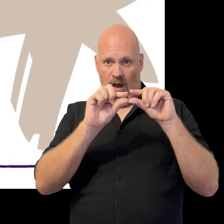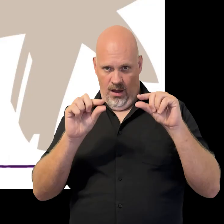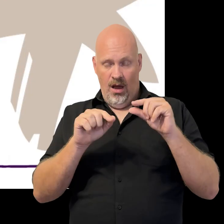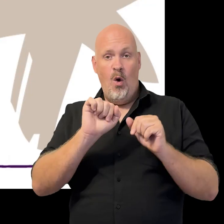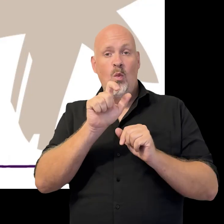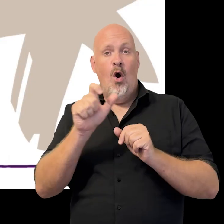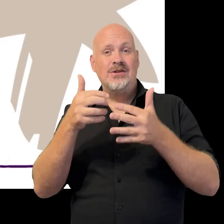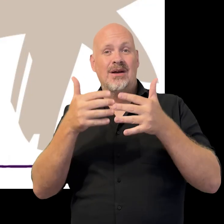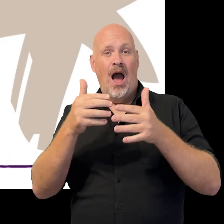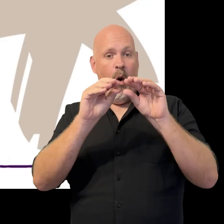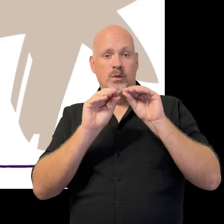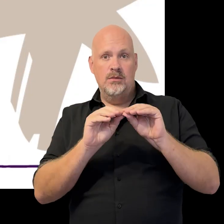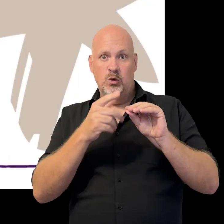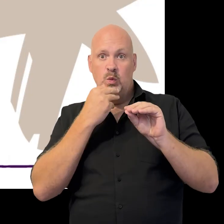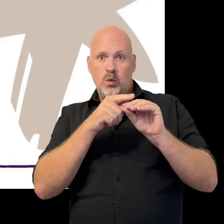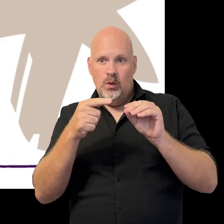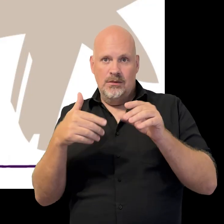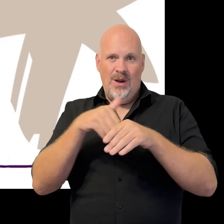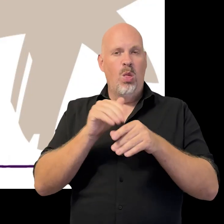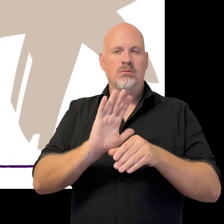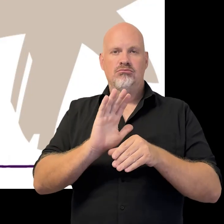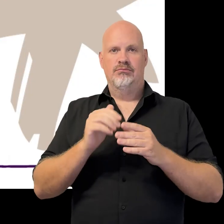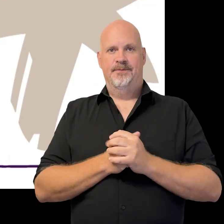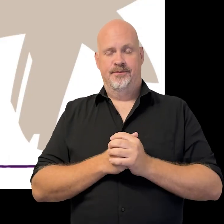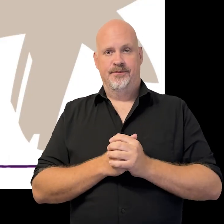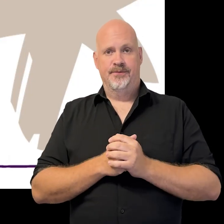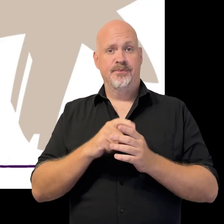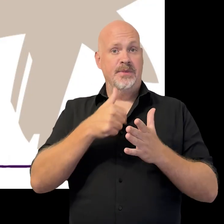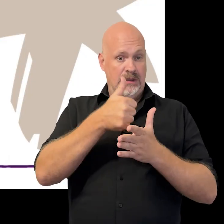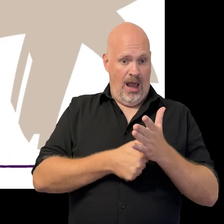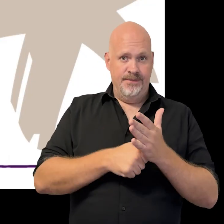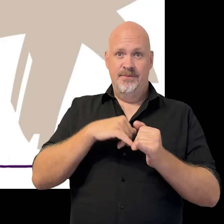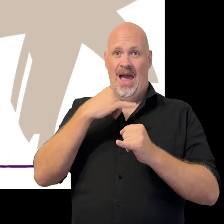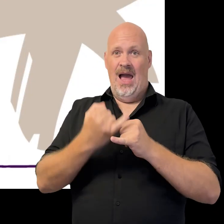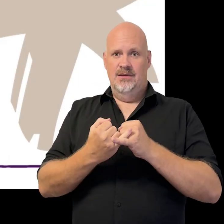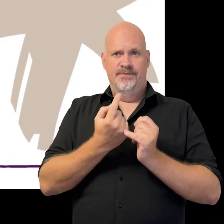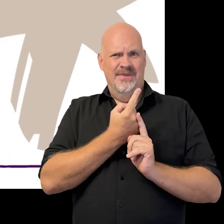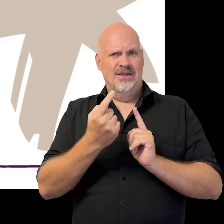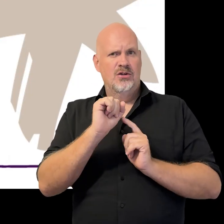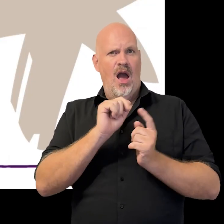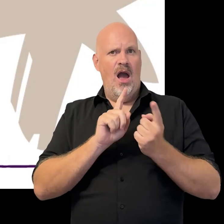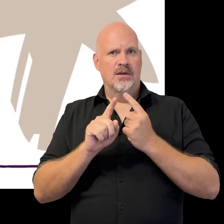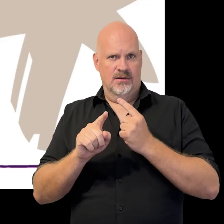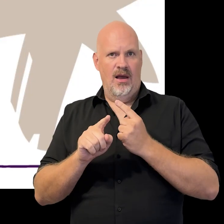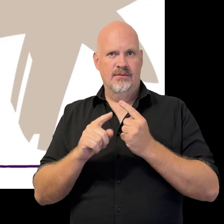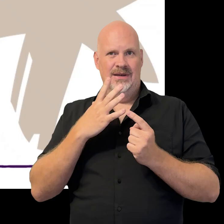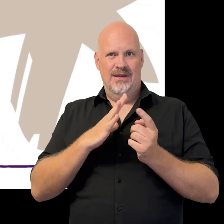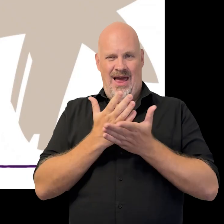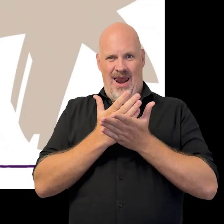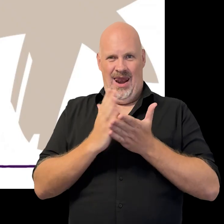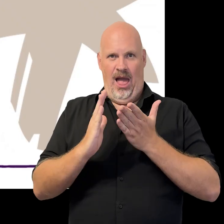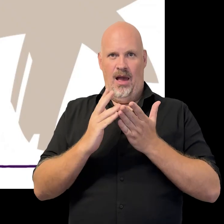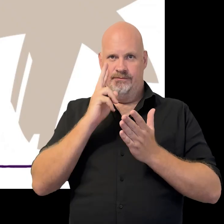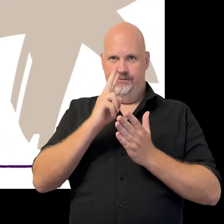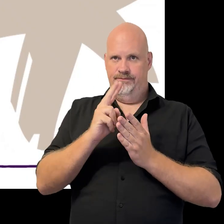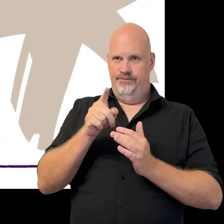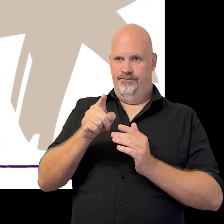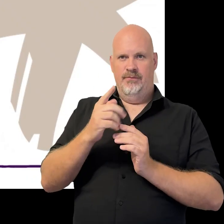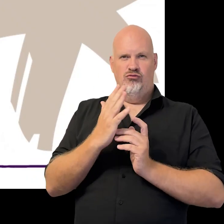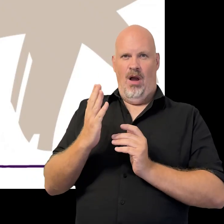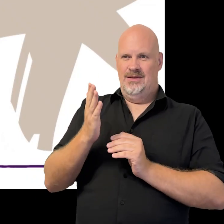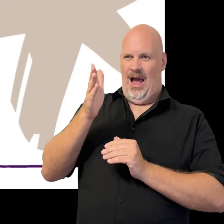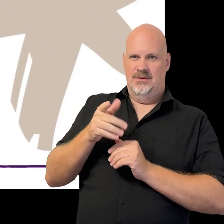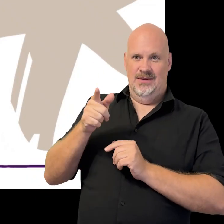business context in which you want to influence those business leaders and also create a more positive impact.